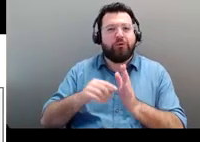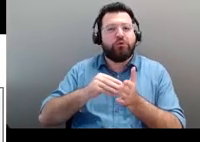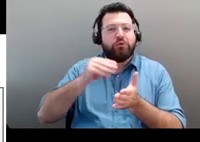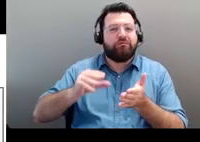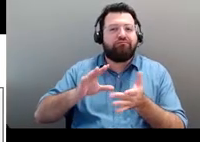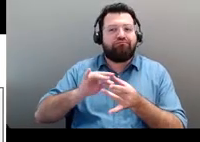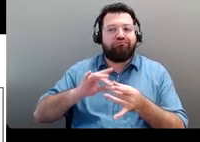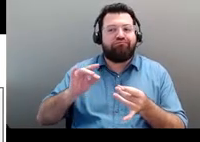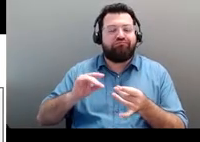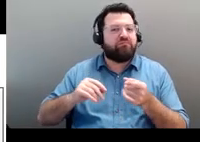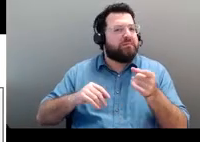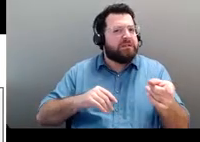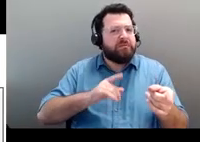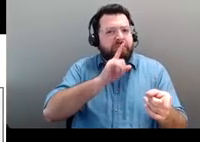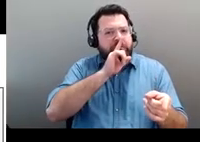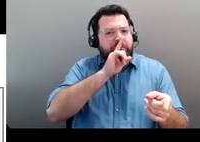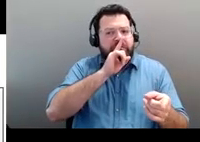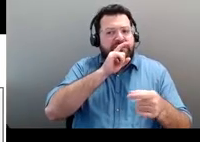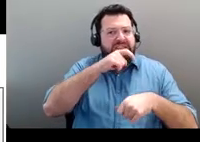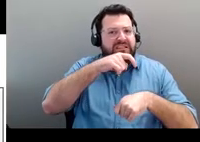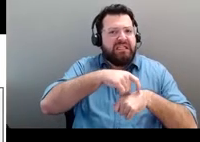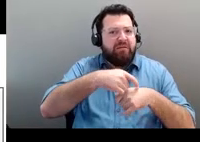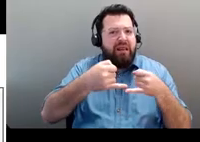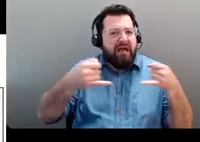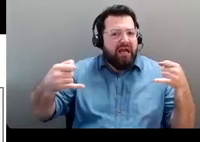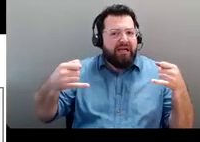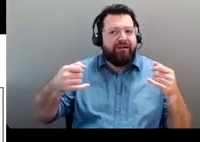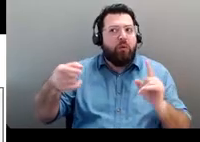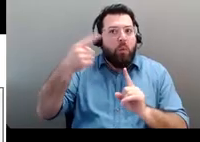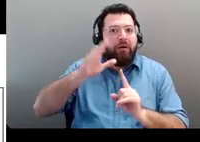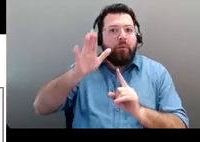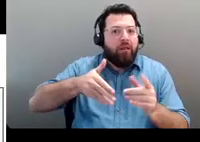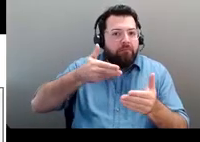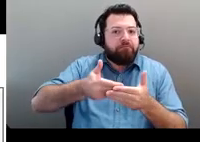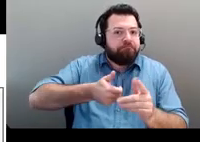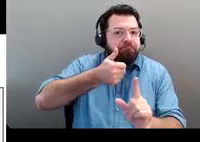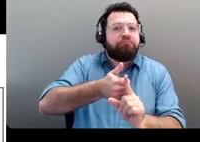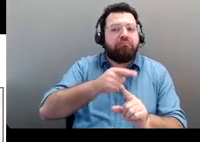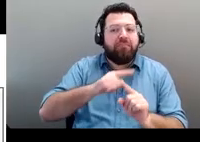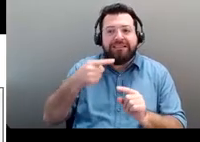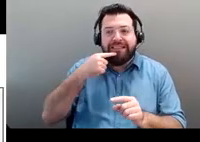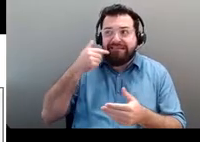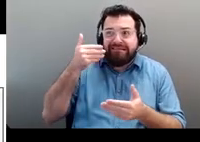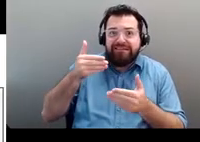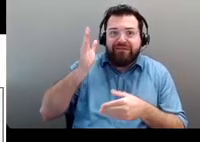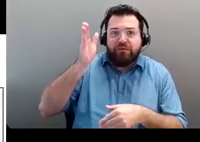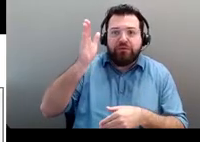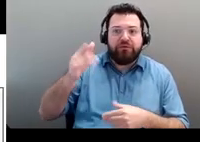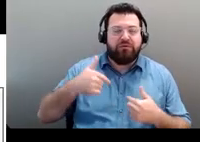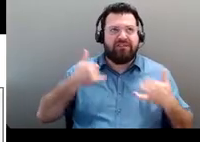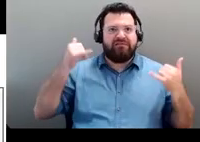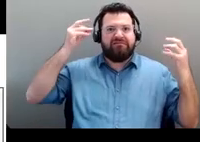he did not give us a solid time period of when this will occur, but said in the near future. This made me think, how long until this